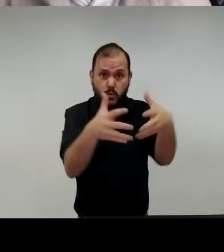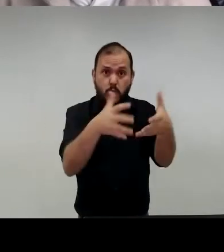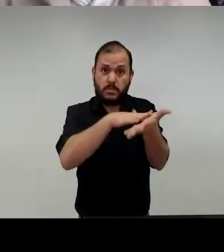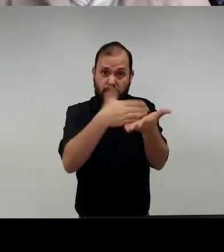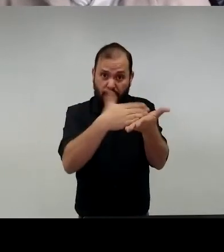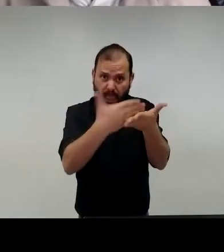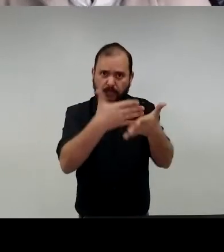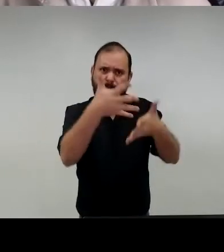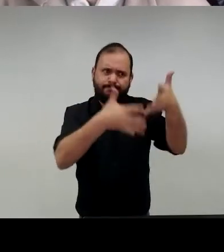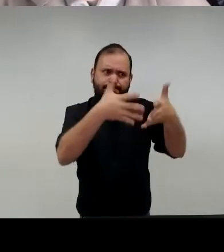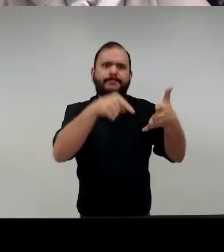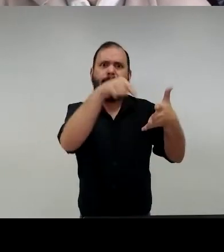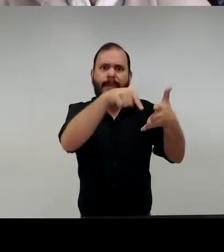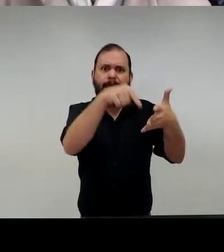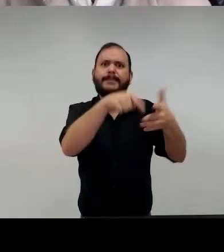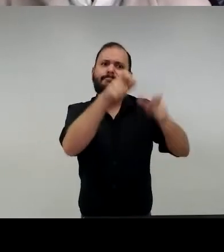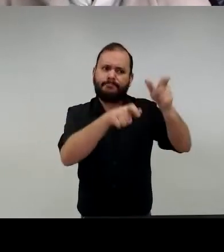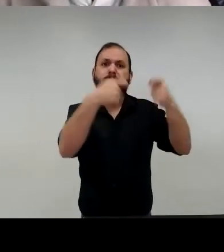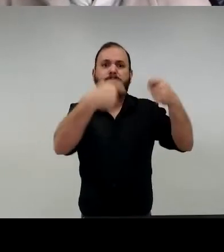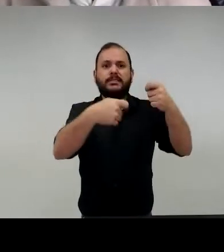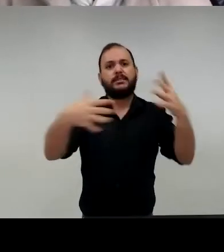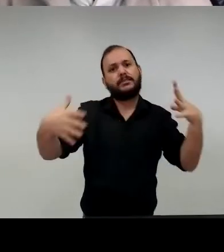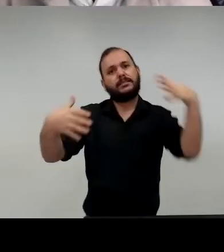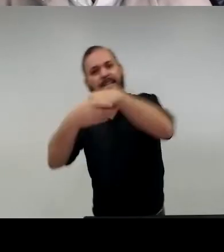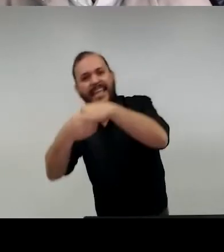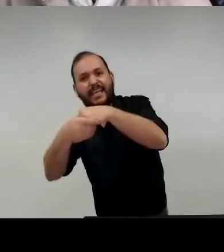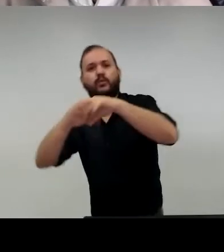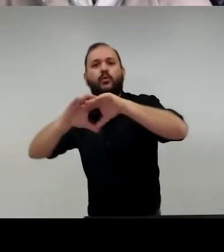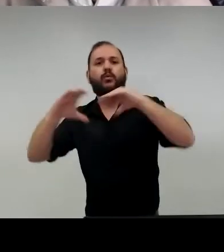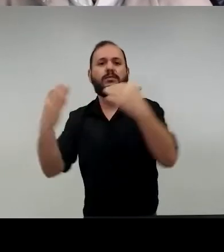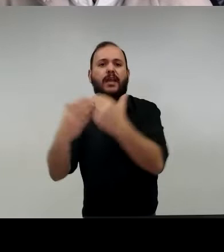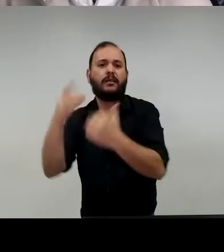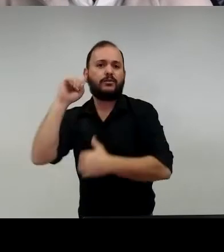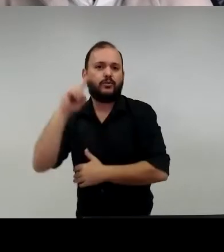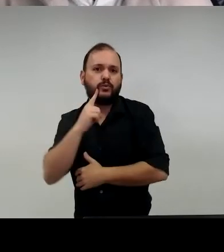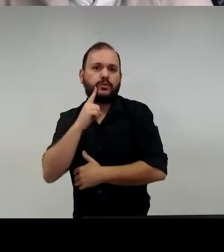that people really understand what the deaf community is all about.